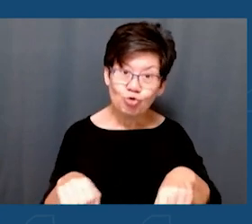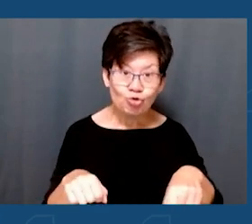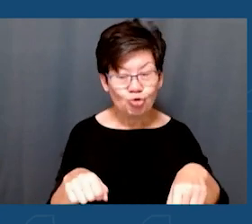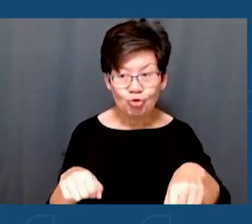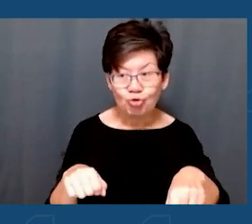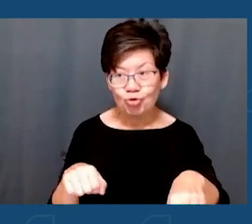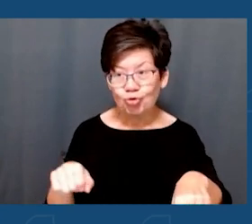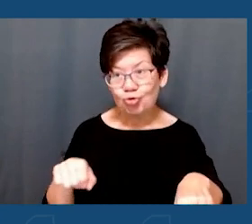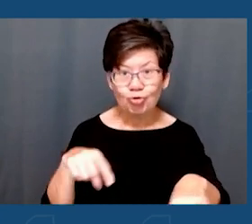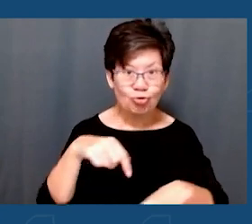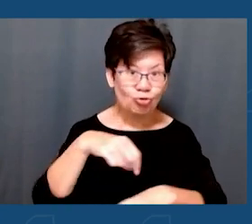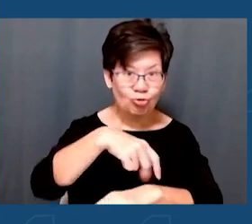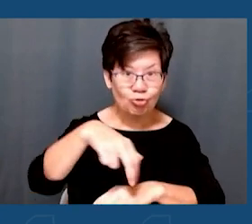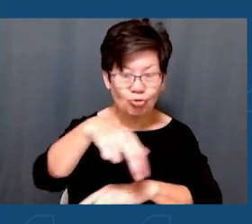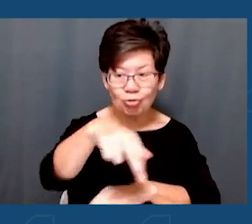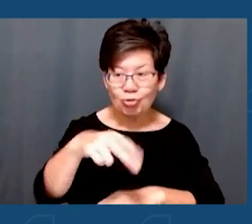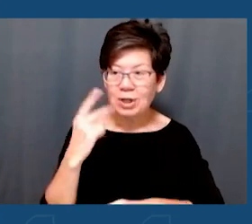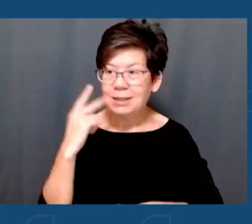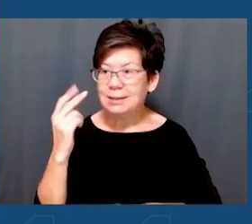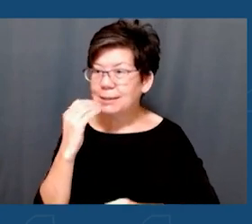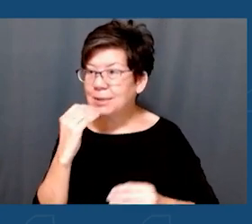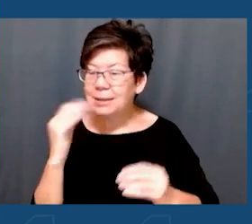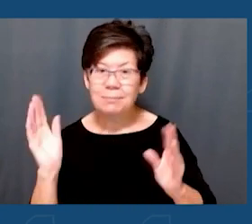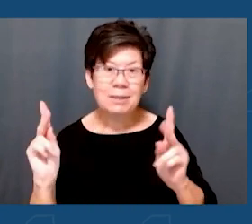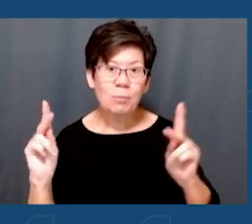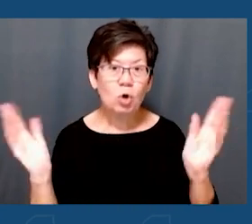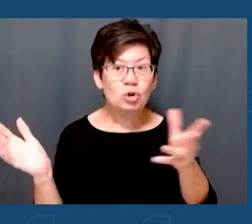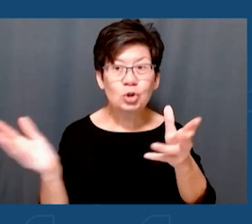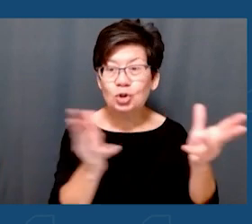and talking to each other. This is